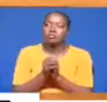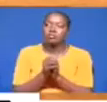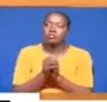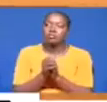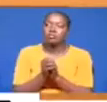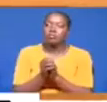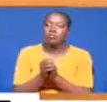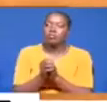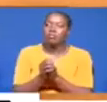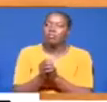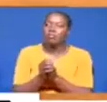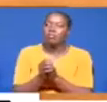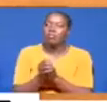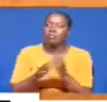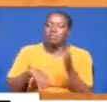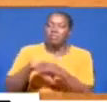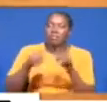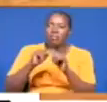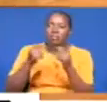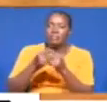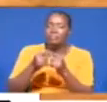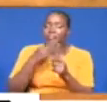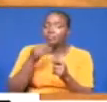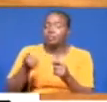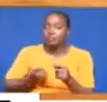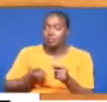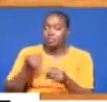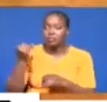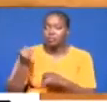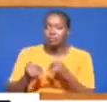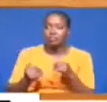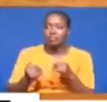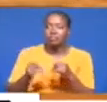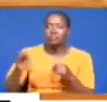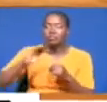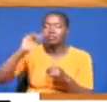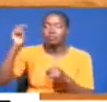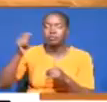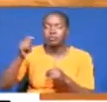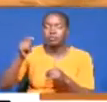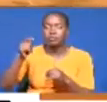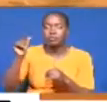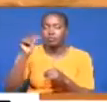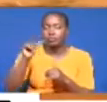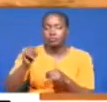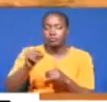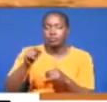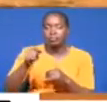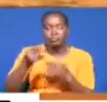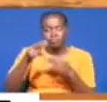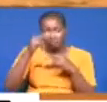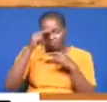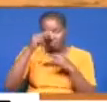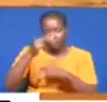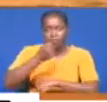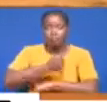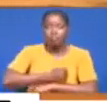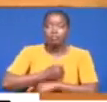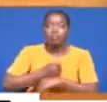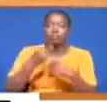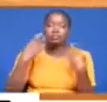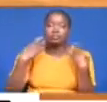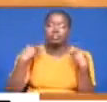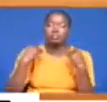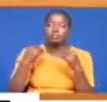Olbolosat's soccer team won the boys and girls soccer finals on the last day of the Mount Kenya Region High School Games played in Thika. Olbolosat boys beat